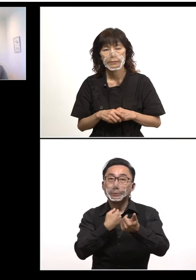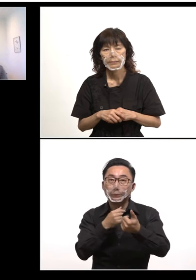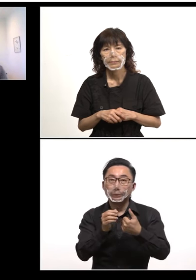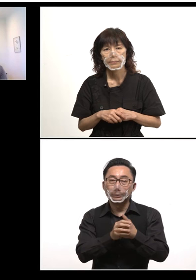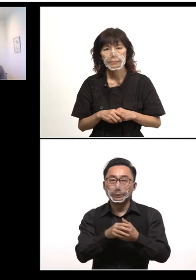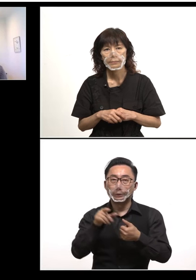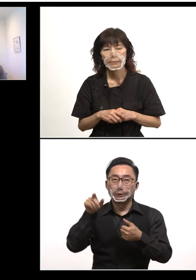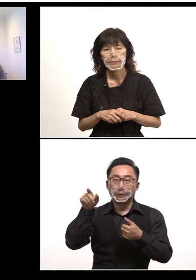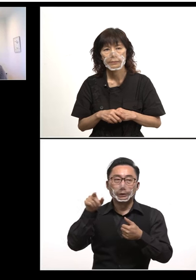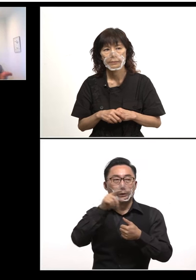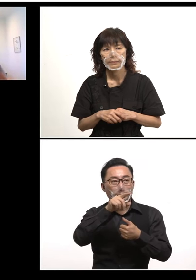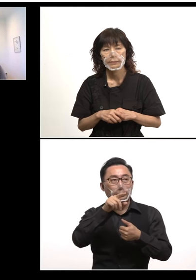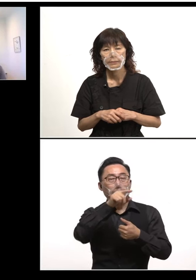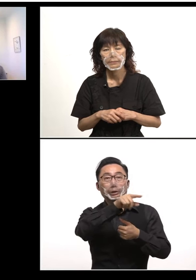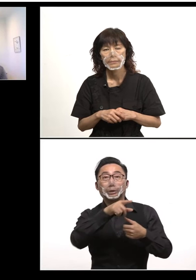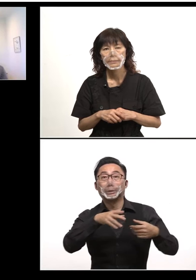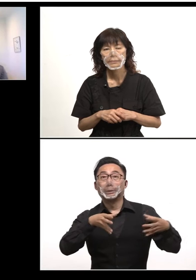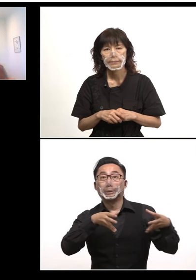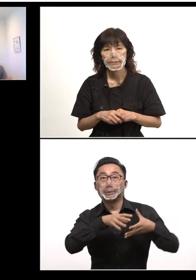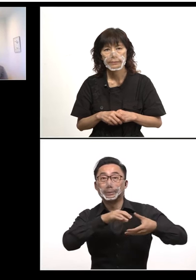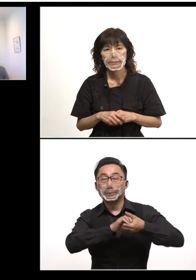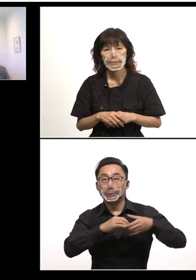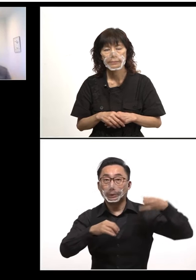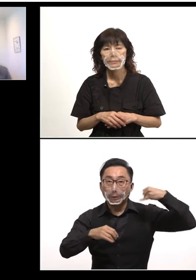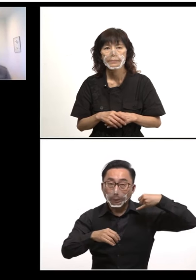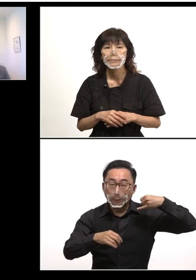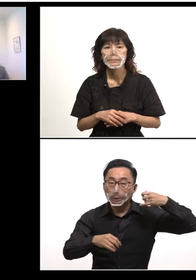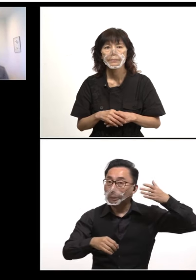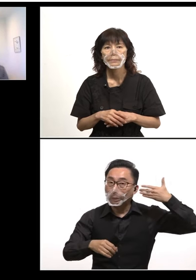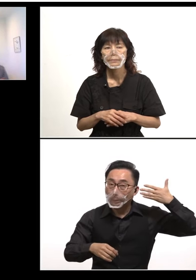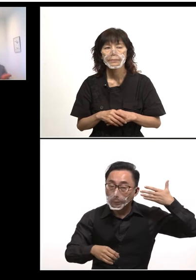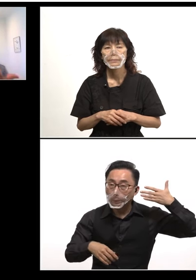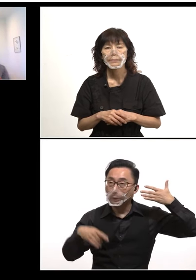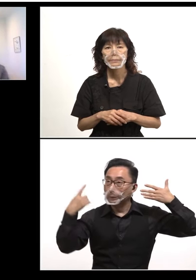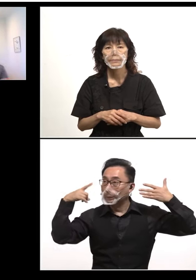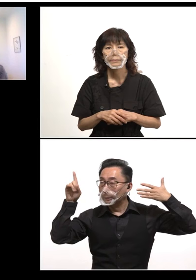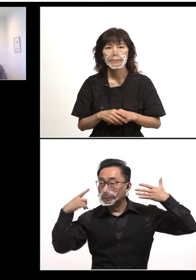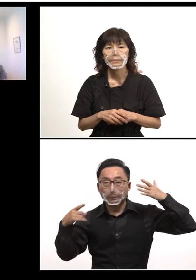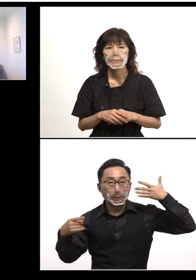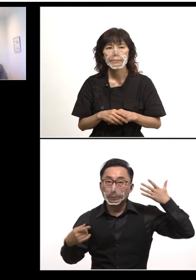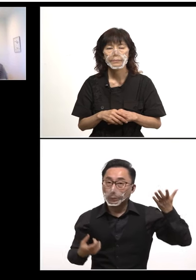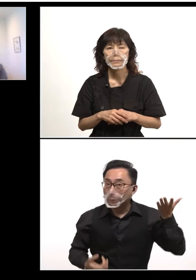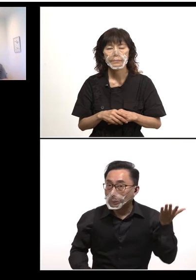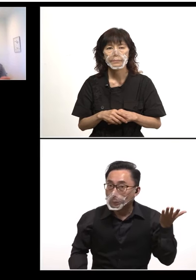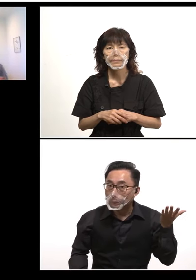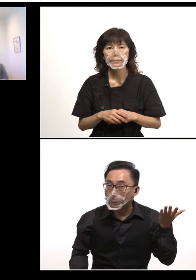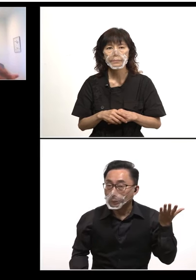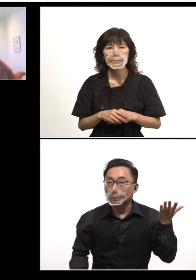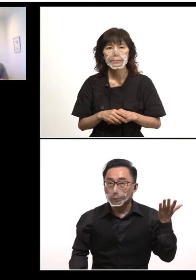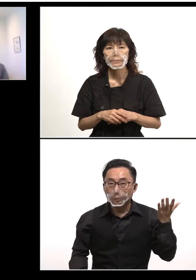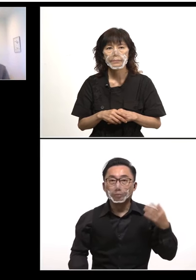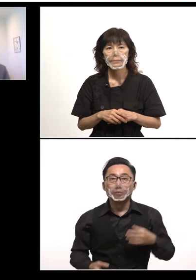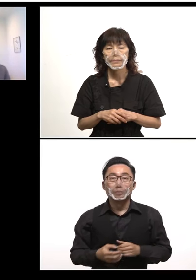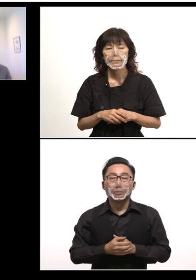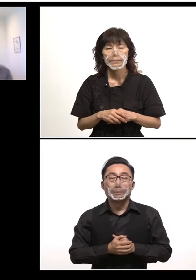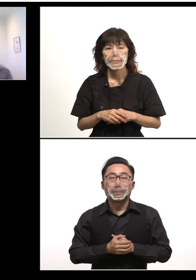deny the hearing audience of music and of soundtrack. But the hearing members of the team felt very passionate that it should be